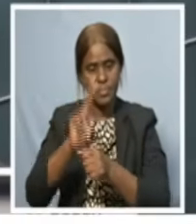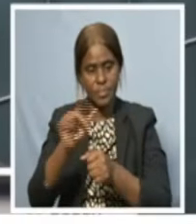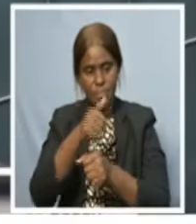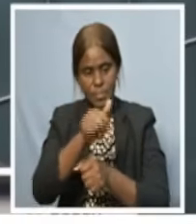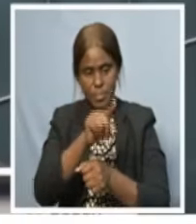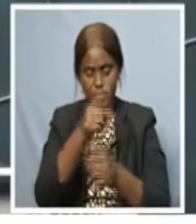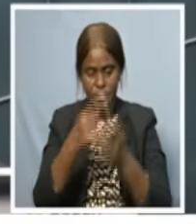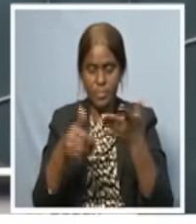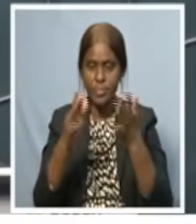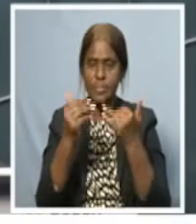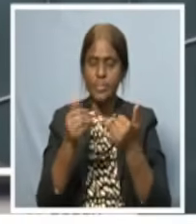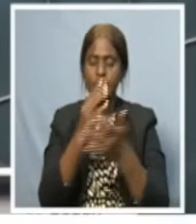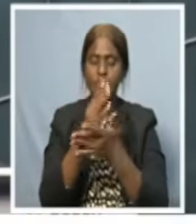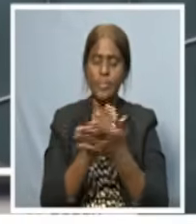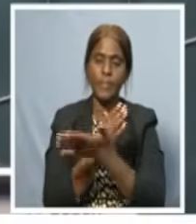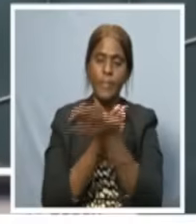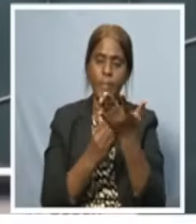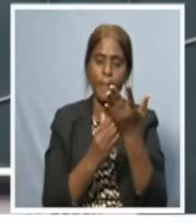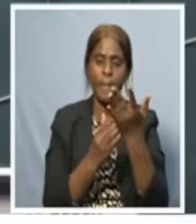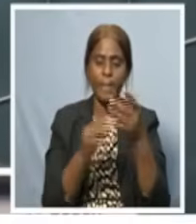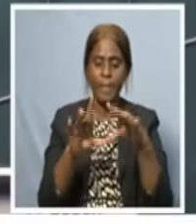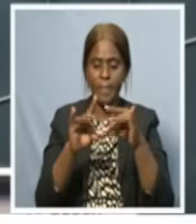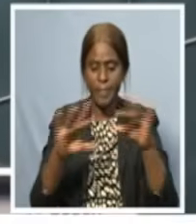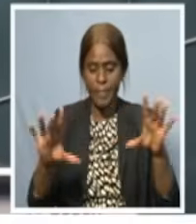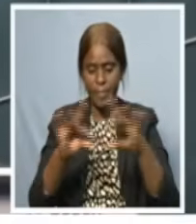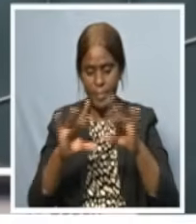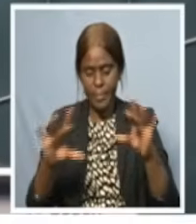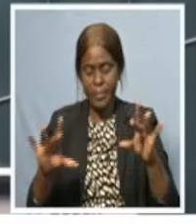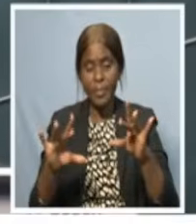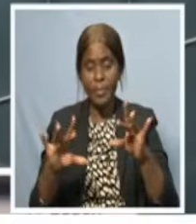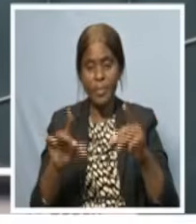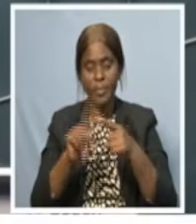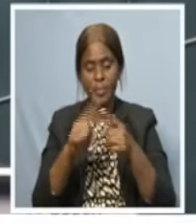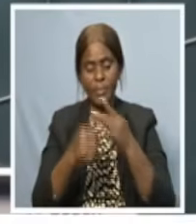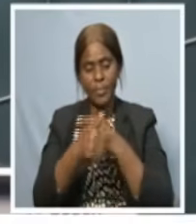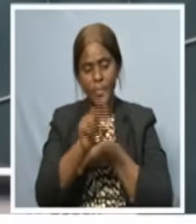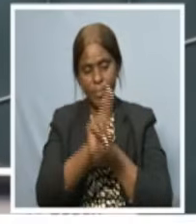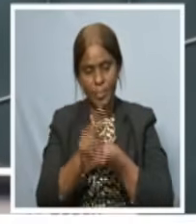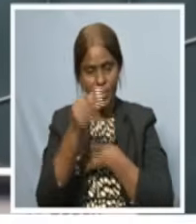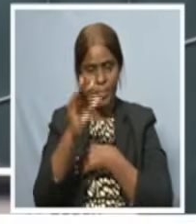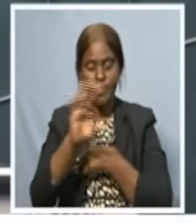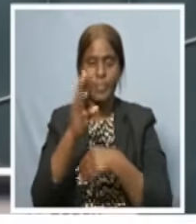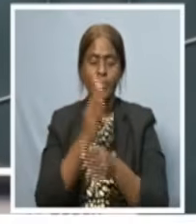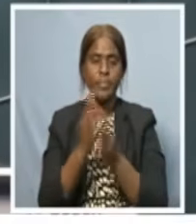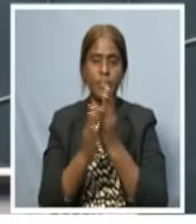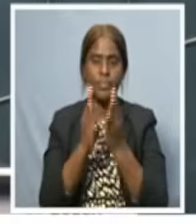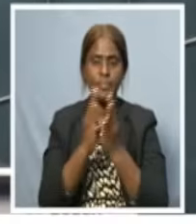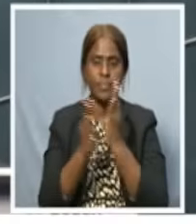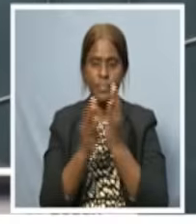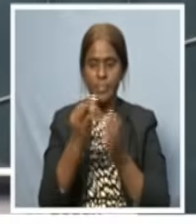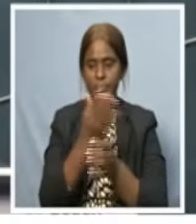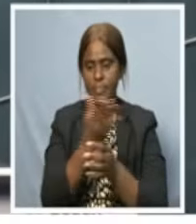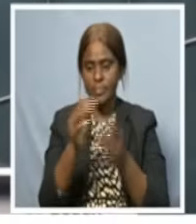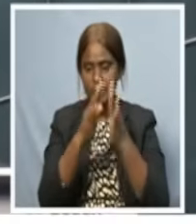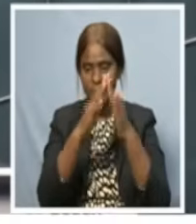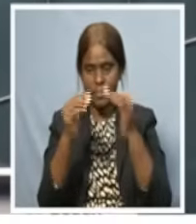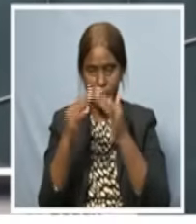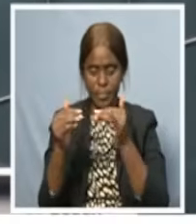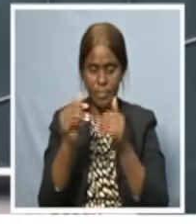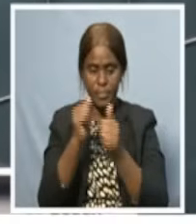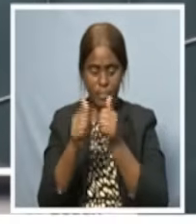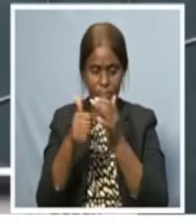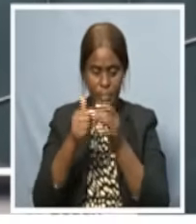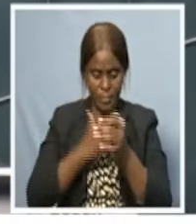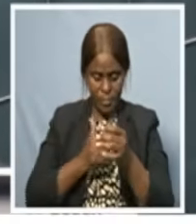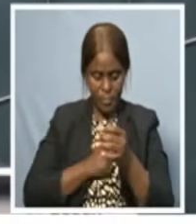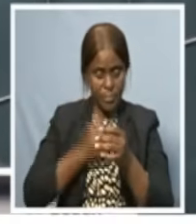so that you allow certain parcel of land to be used for the construction of houses,